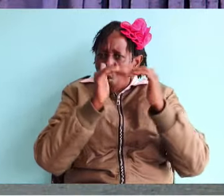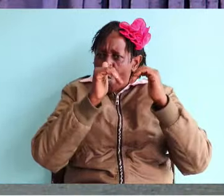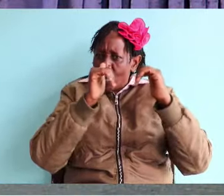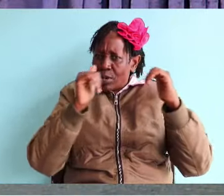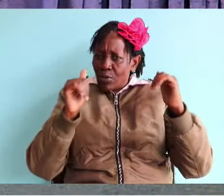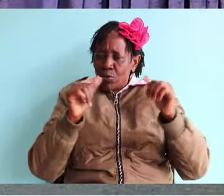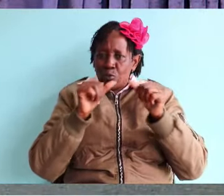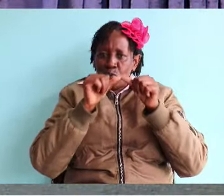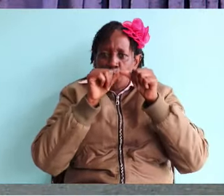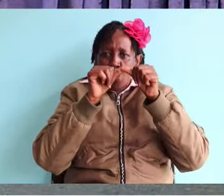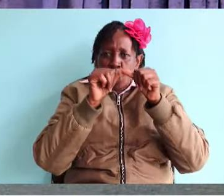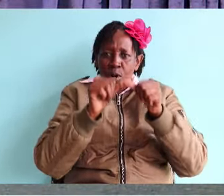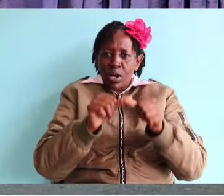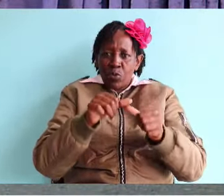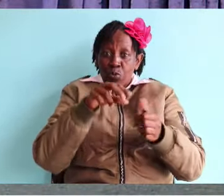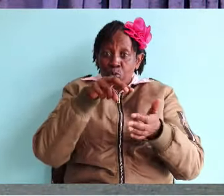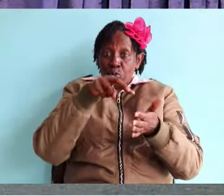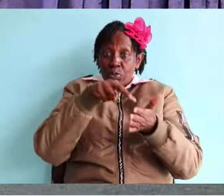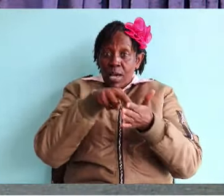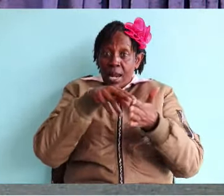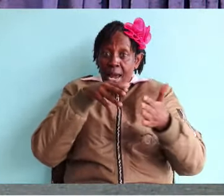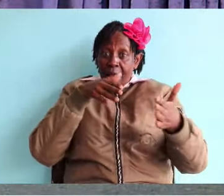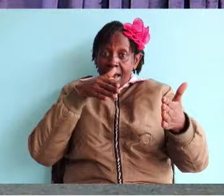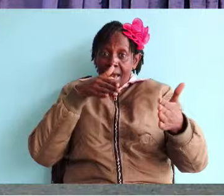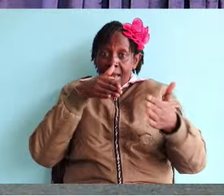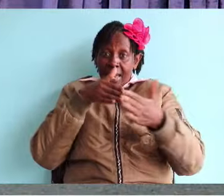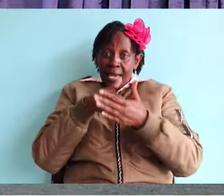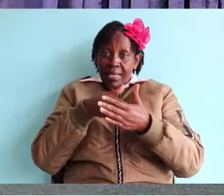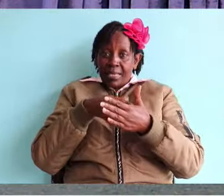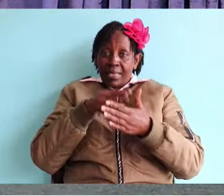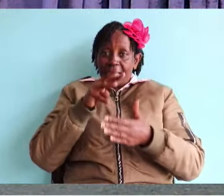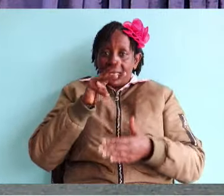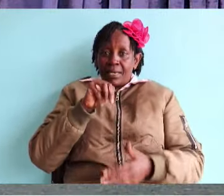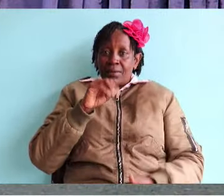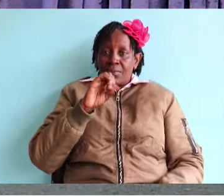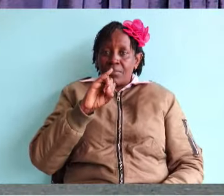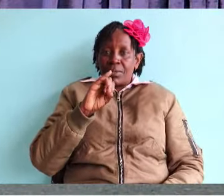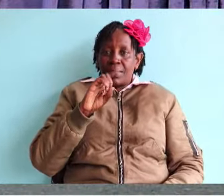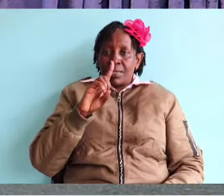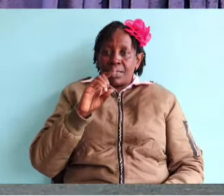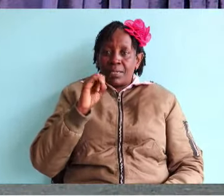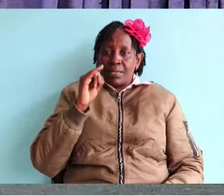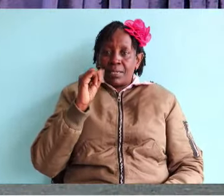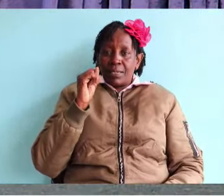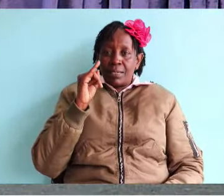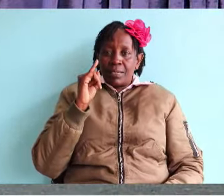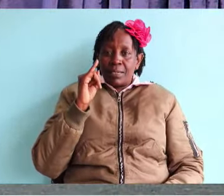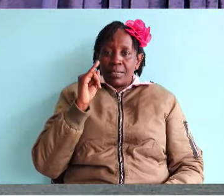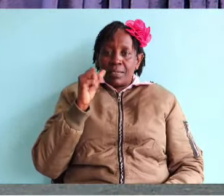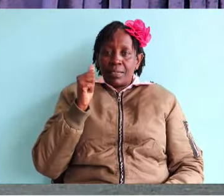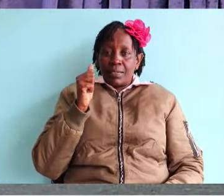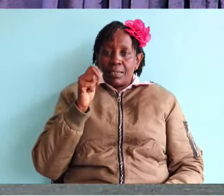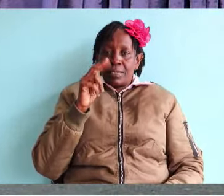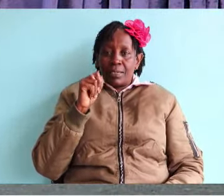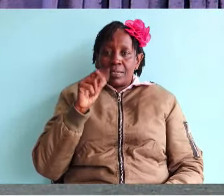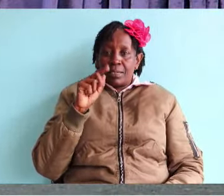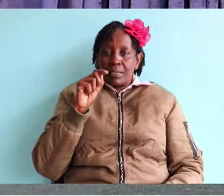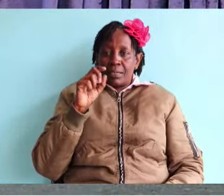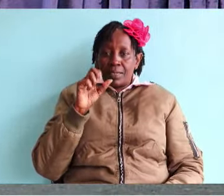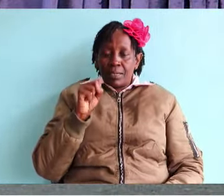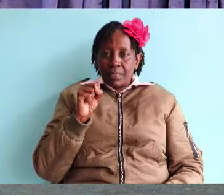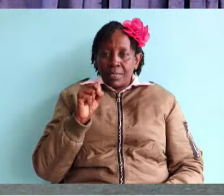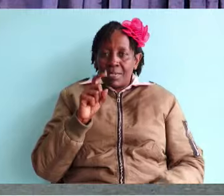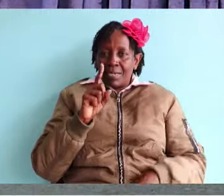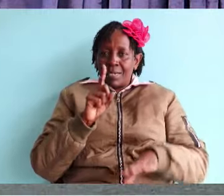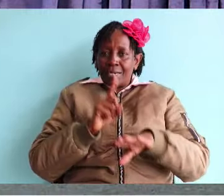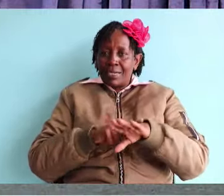continuing to stand against the Midianites. And this reminds me of what happened with David. You remember when David